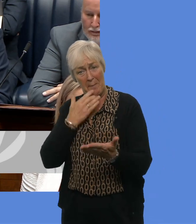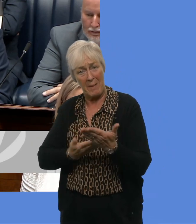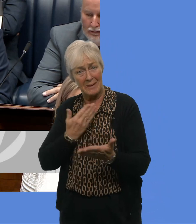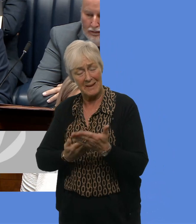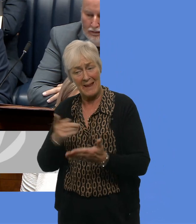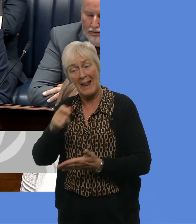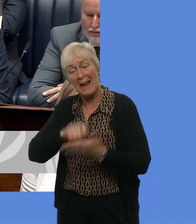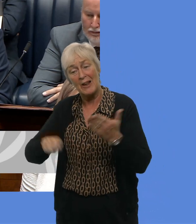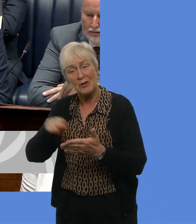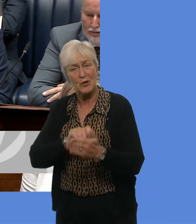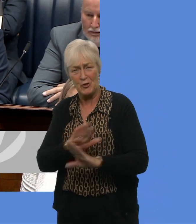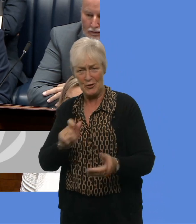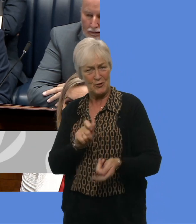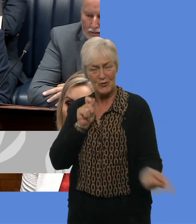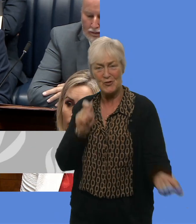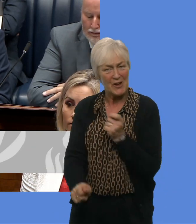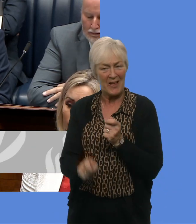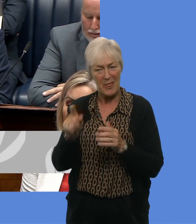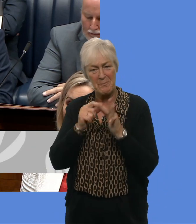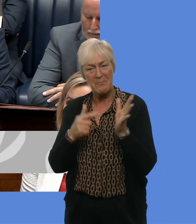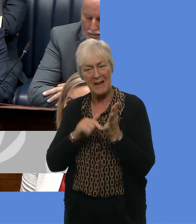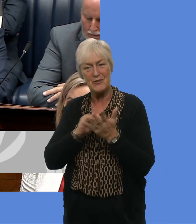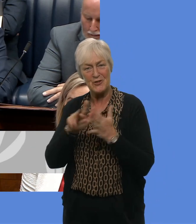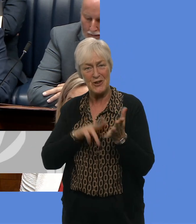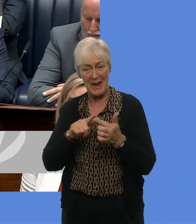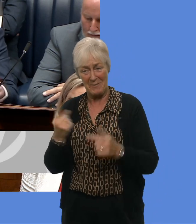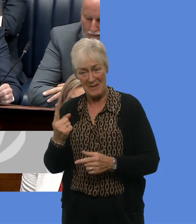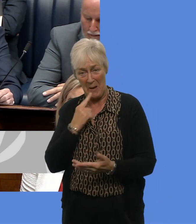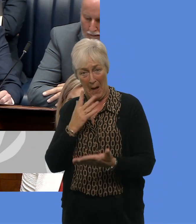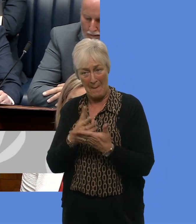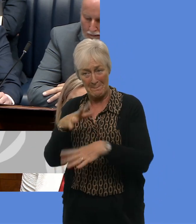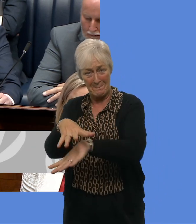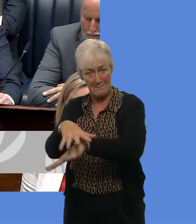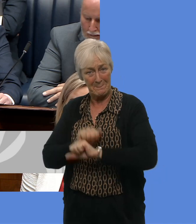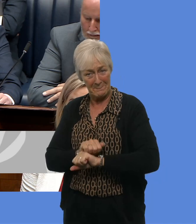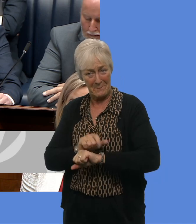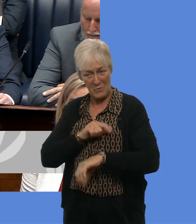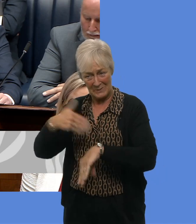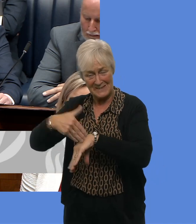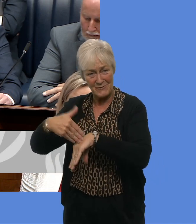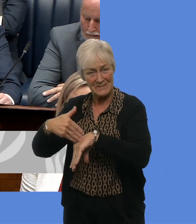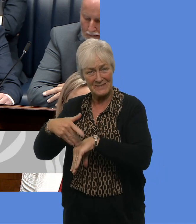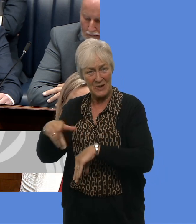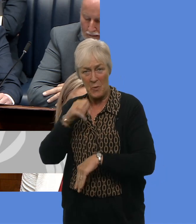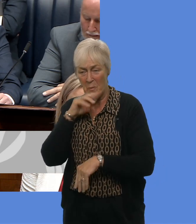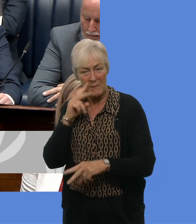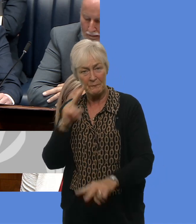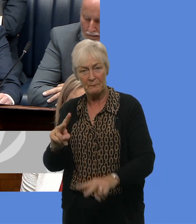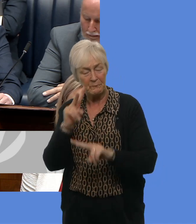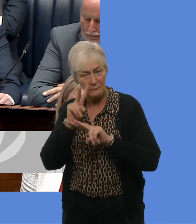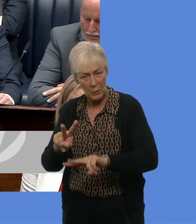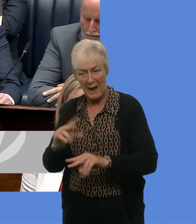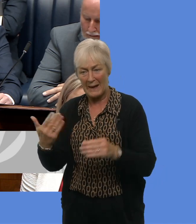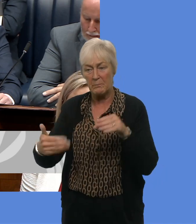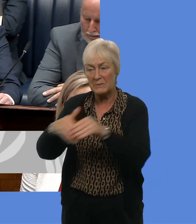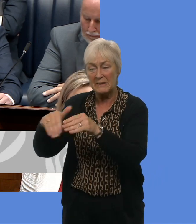electoral mandate does not change the fact that Pat Sheehan was a convicted terrorist for a prescribed organisation, and they will not be viewed, and those who participated